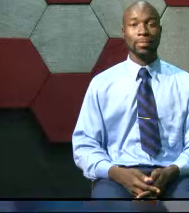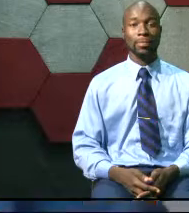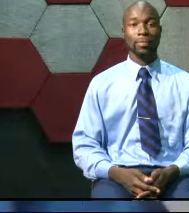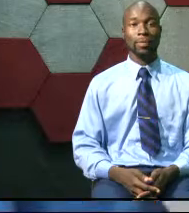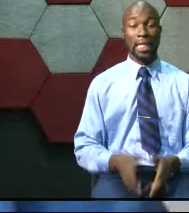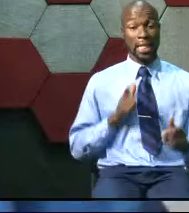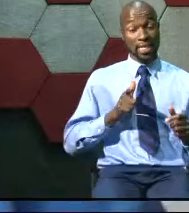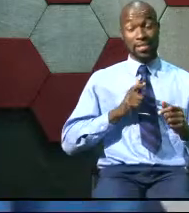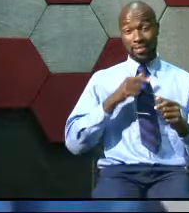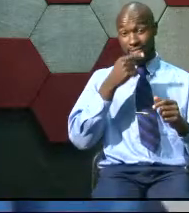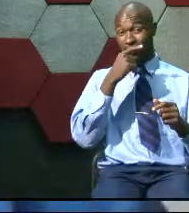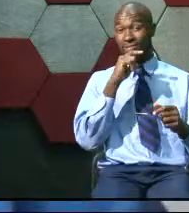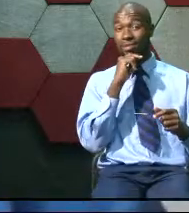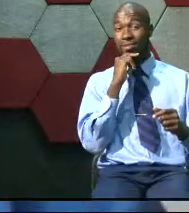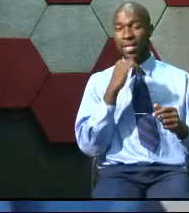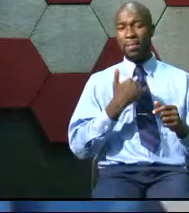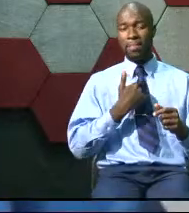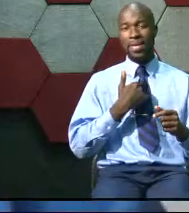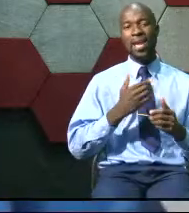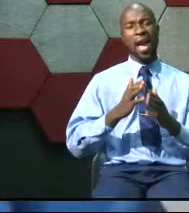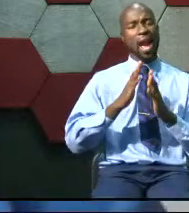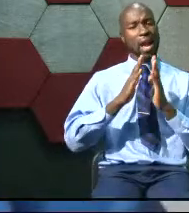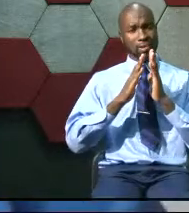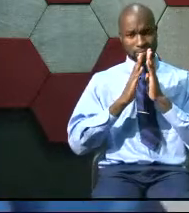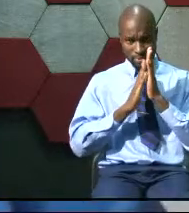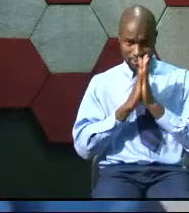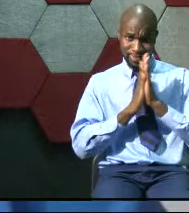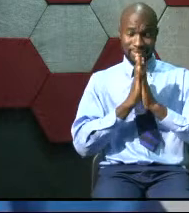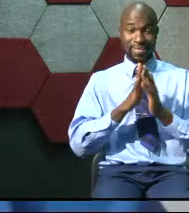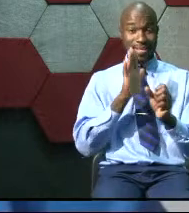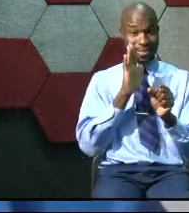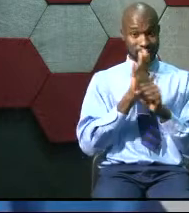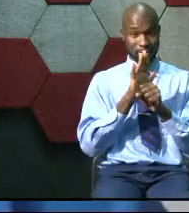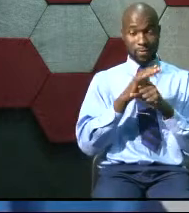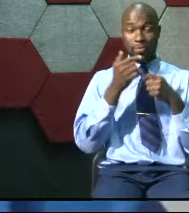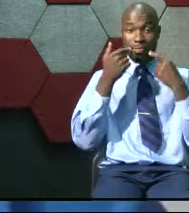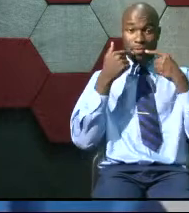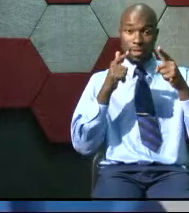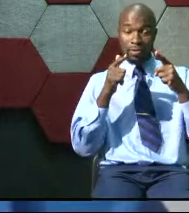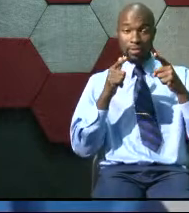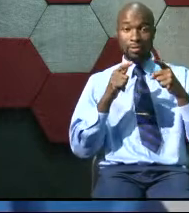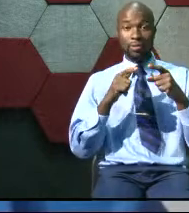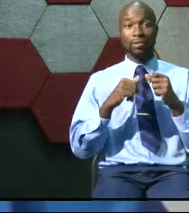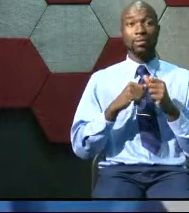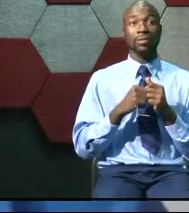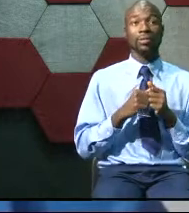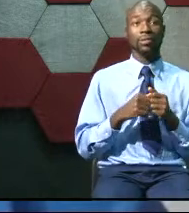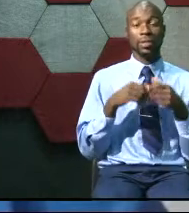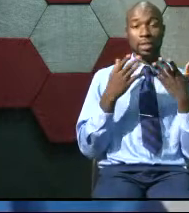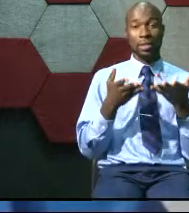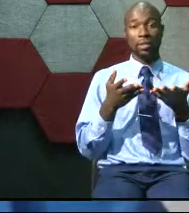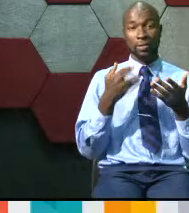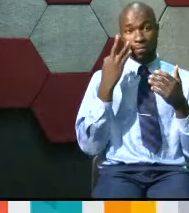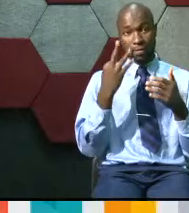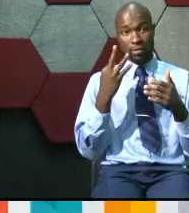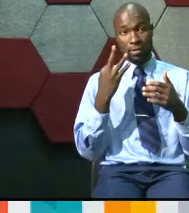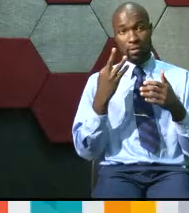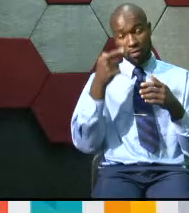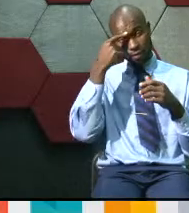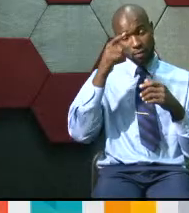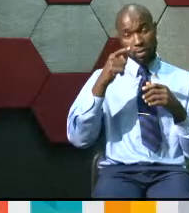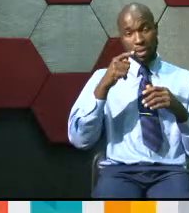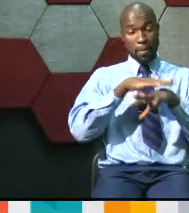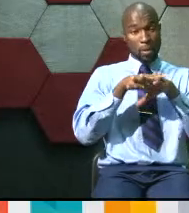Ladies and gentlemen, I'm delighted to announce that the second runners-up for the biological and